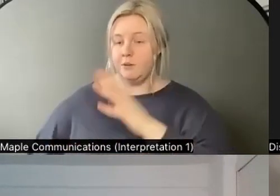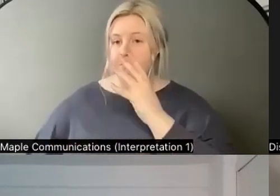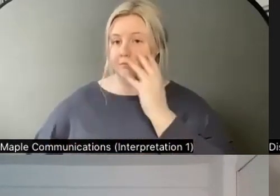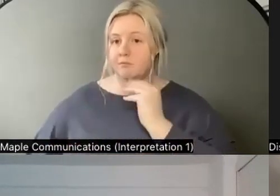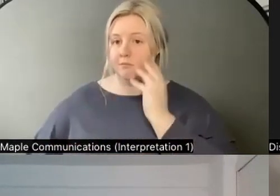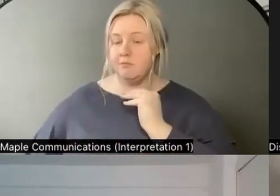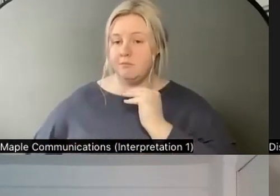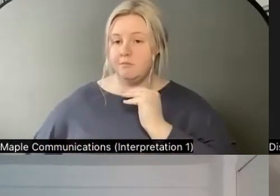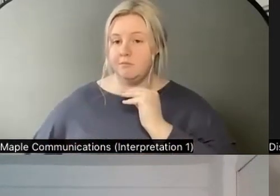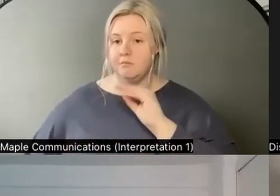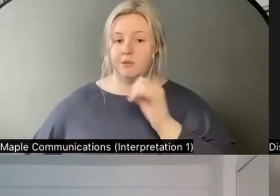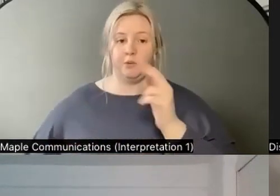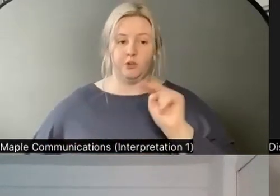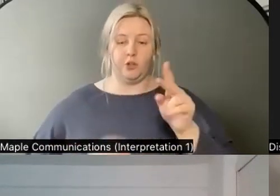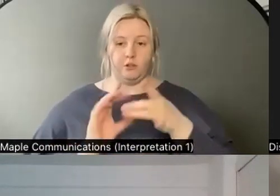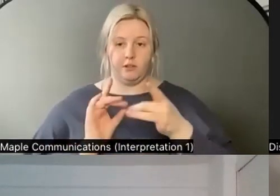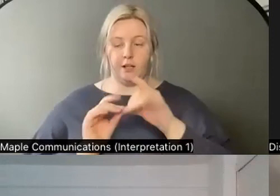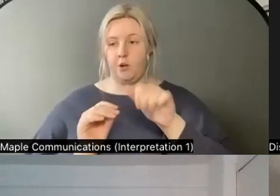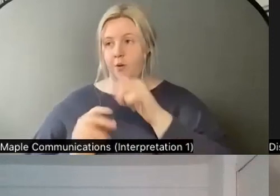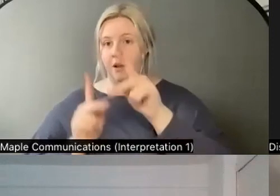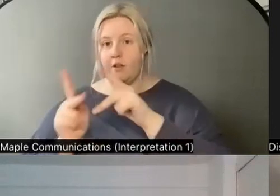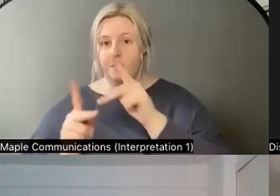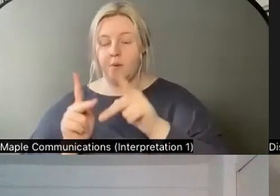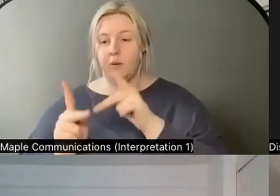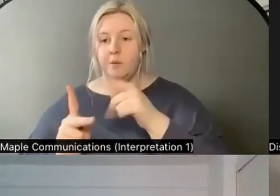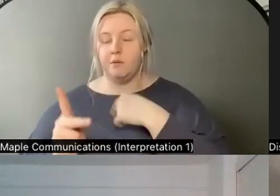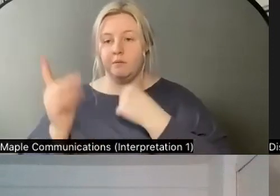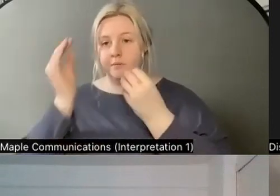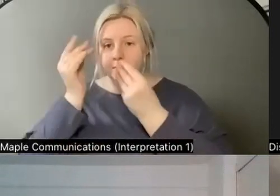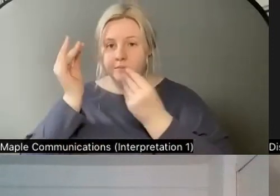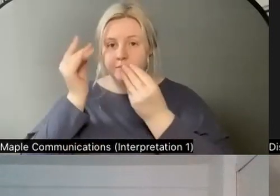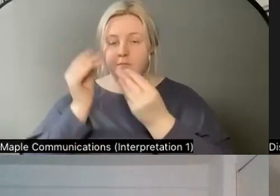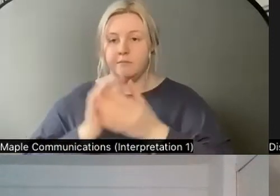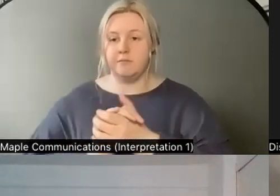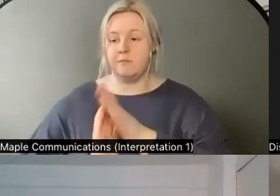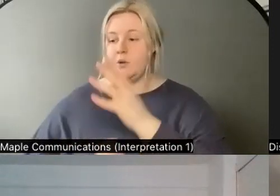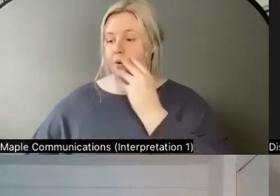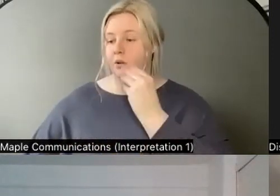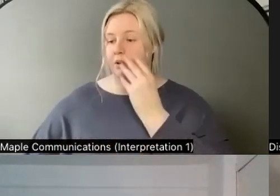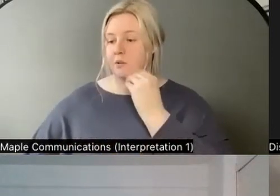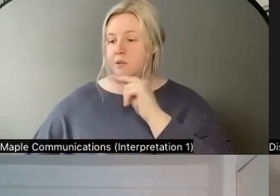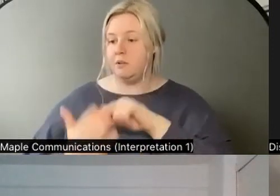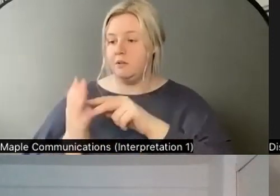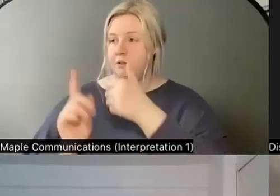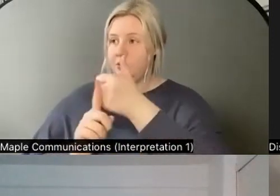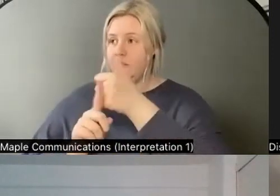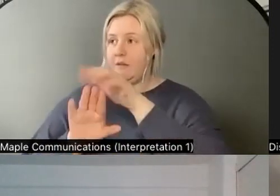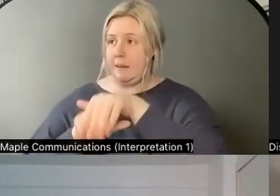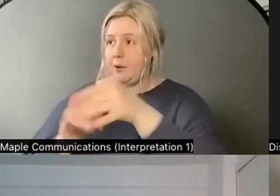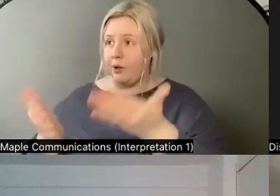as John said, as others are doubtless thinking, your experiences don't make you hypocritical in this space